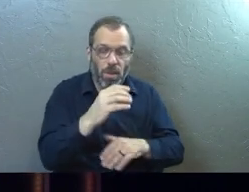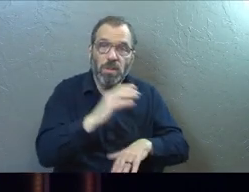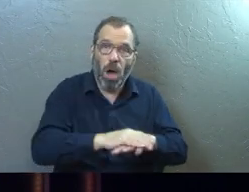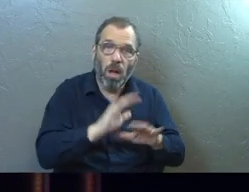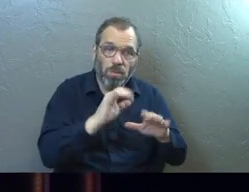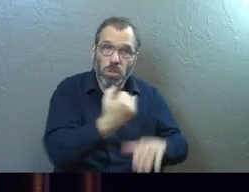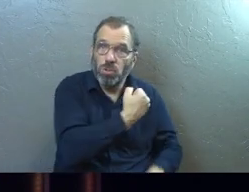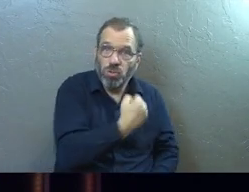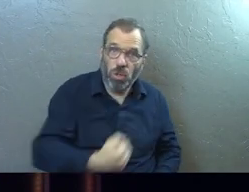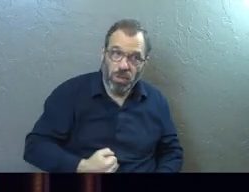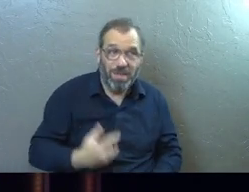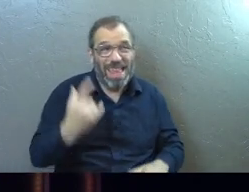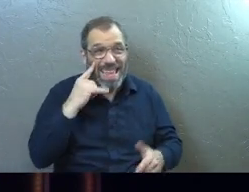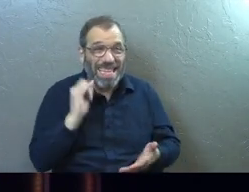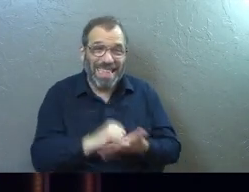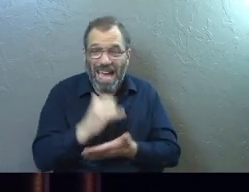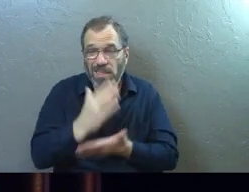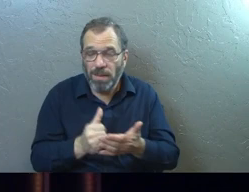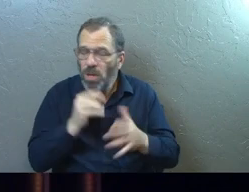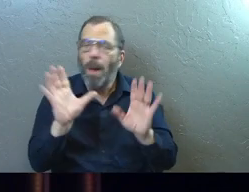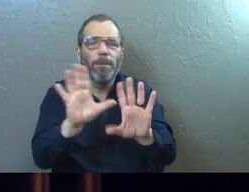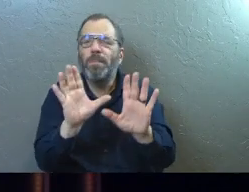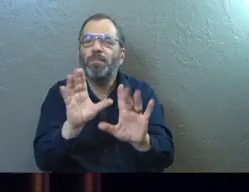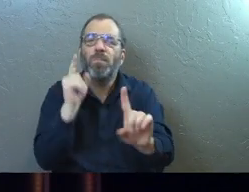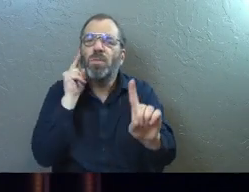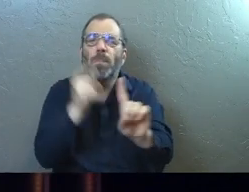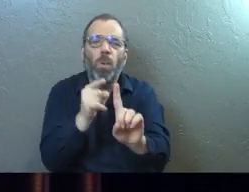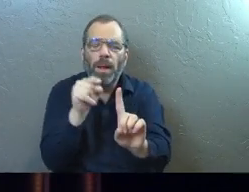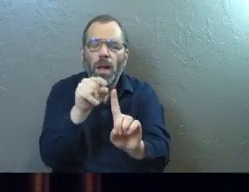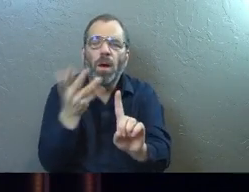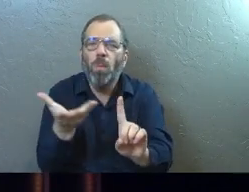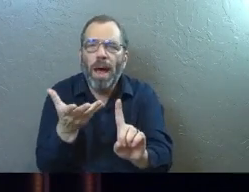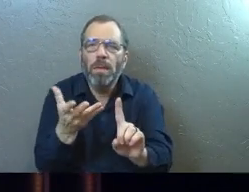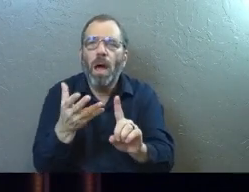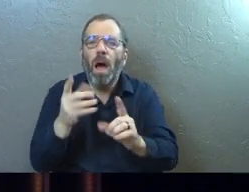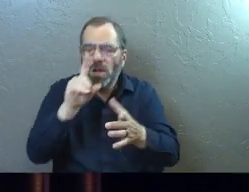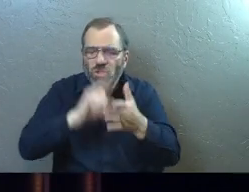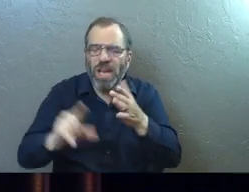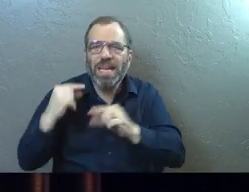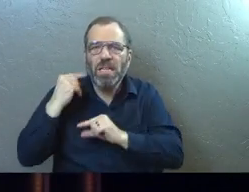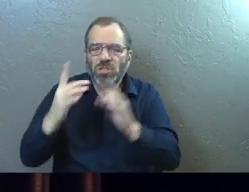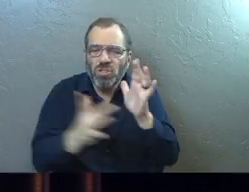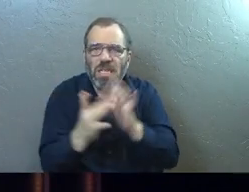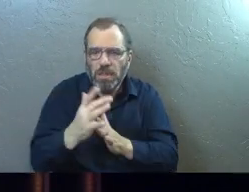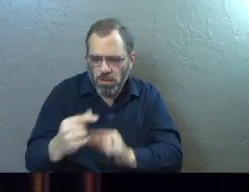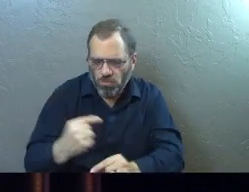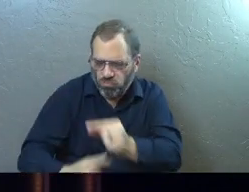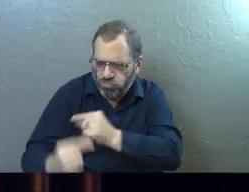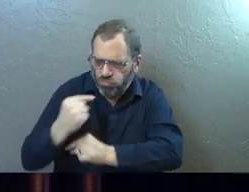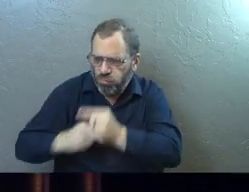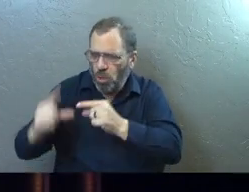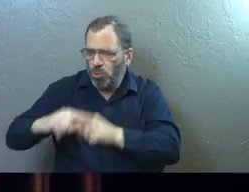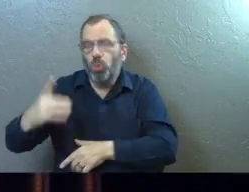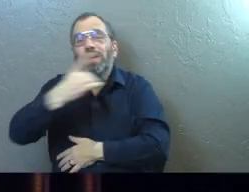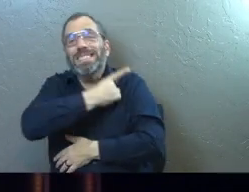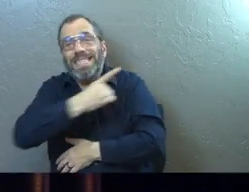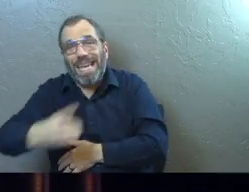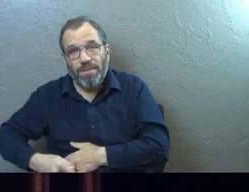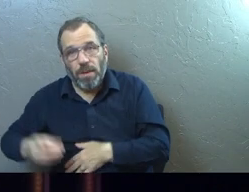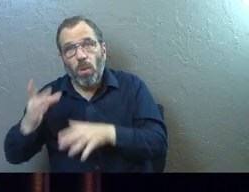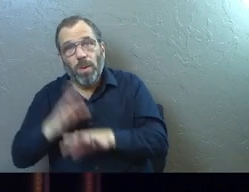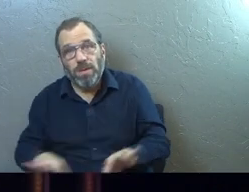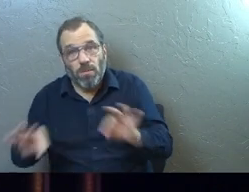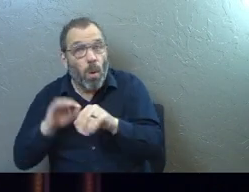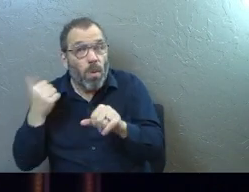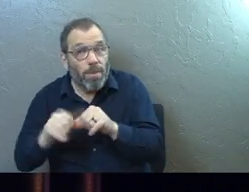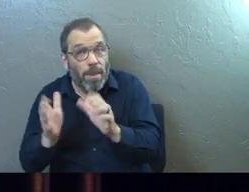Joseph. And there's a lot of people think that, some don't. But the point is, either way, that we're tracing the genealogy of Jesus to David, which is super important if